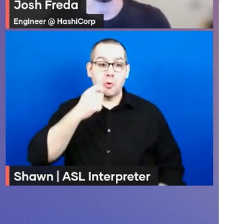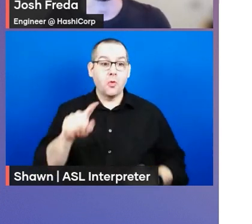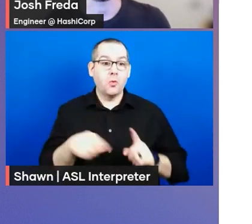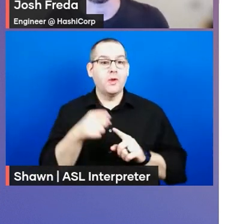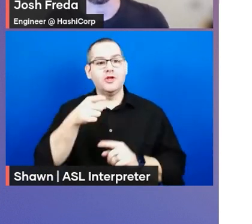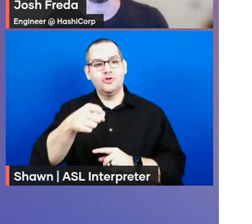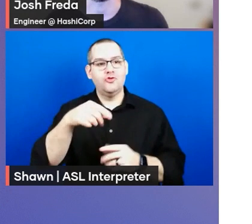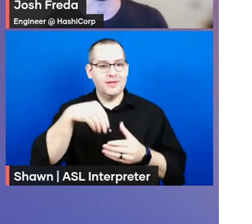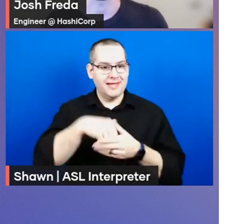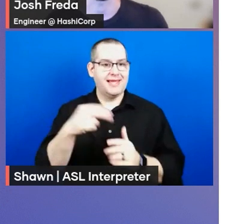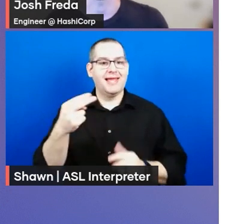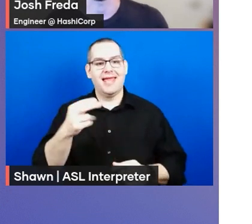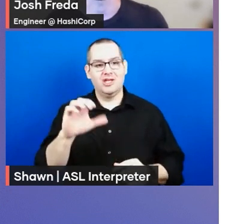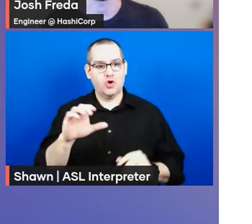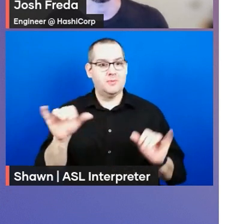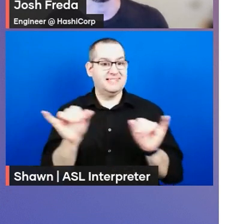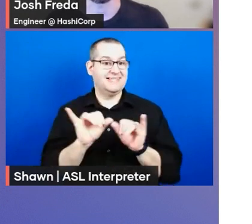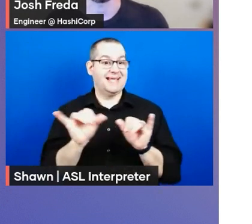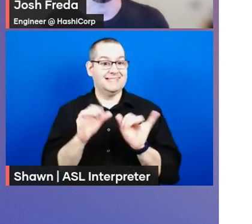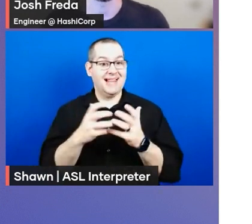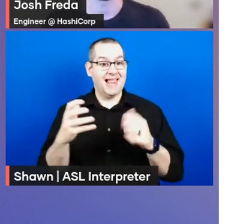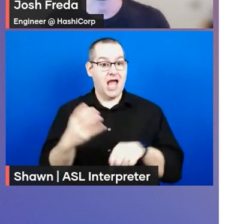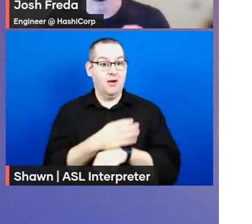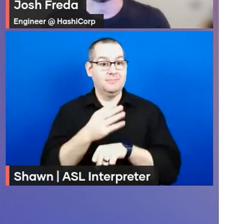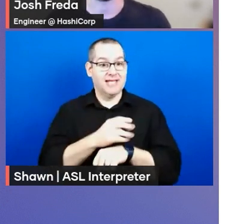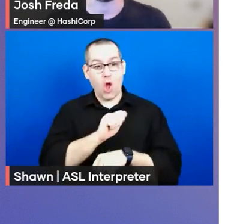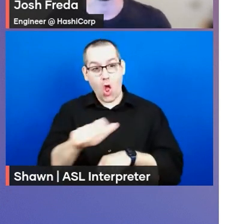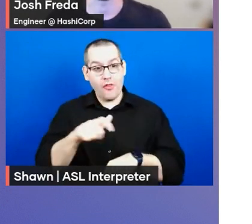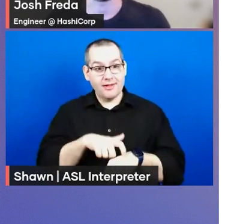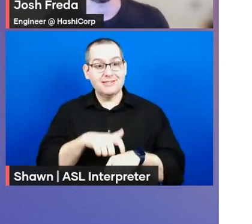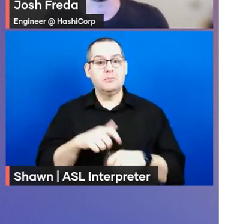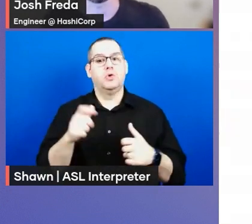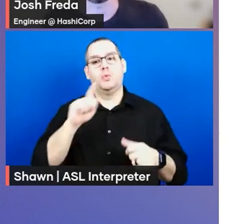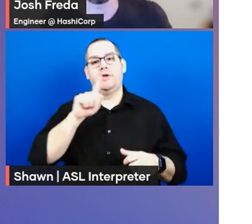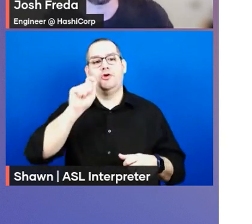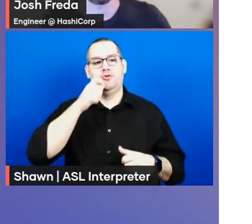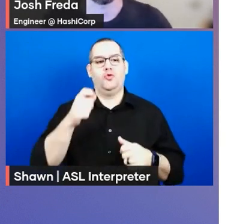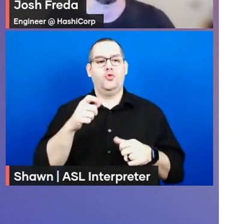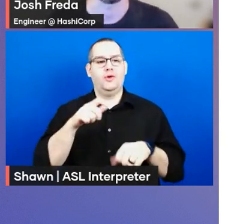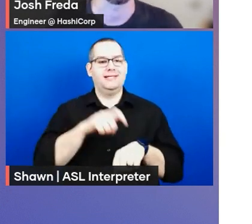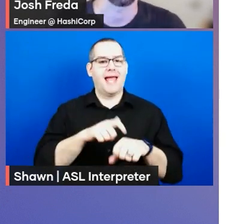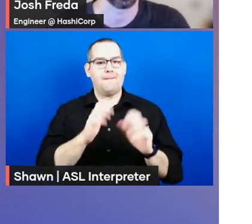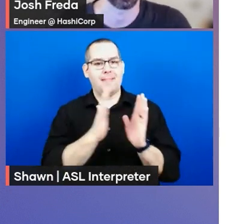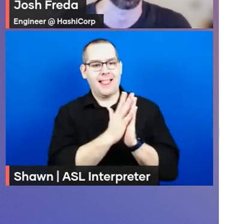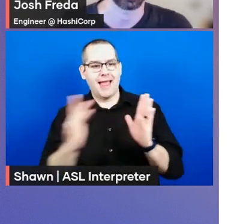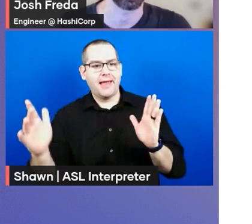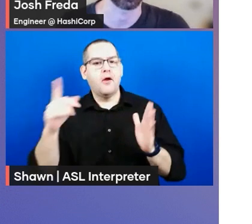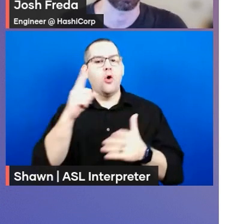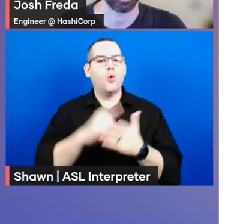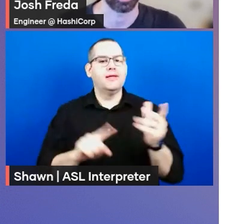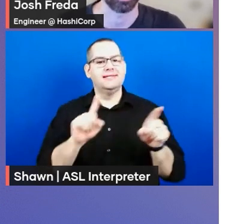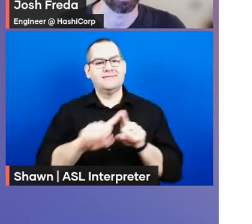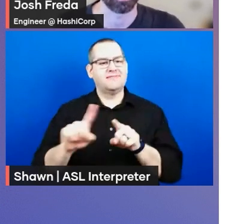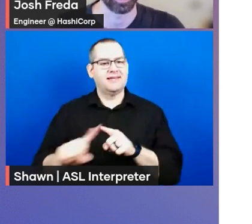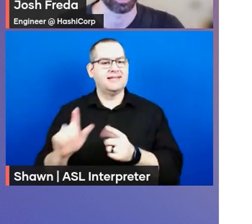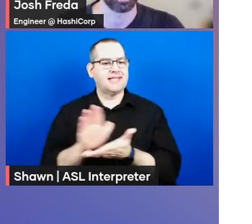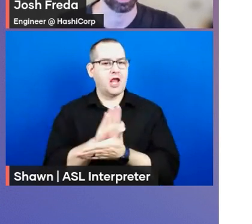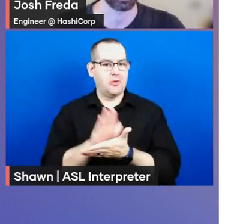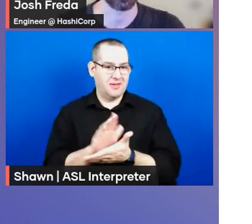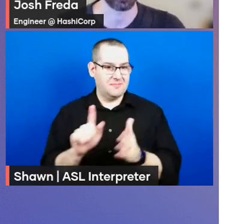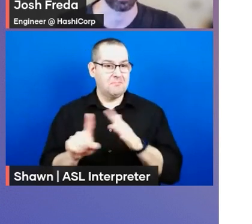like HashiCorp size and there's a lot of updates all the time. It's really cool to get kind of like a timeline of like all the different documents that are popping up.